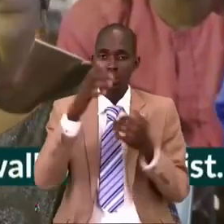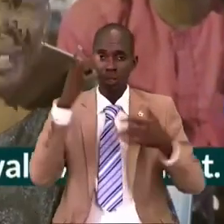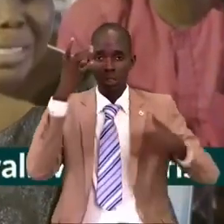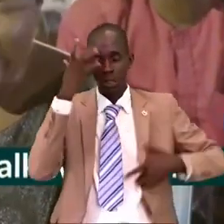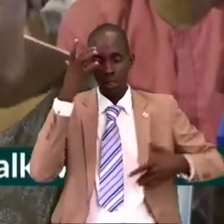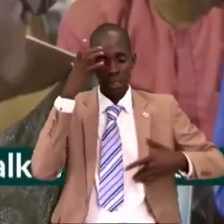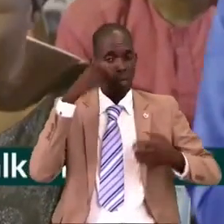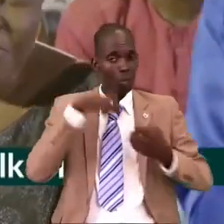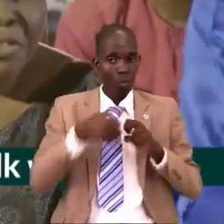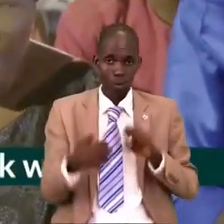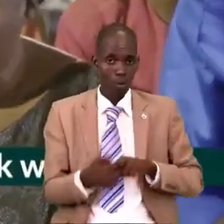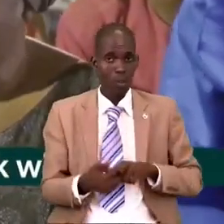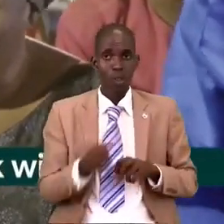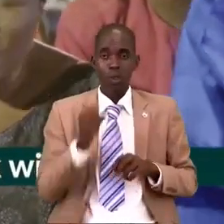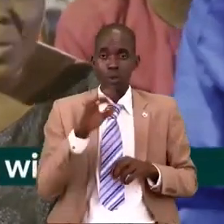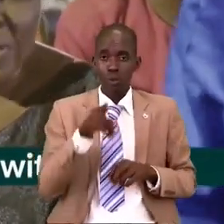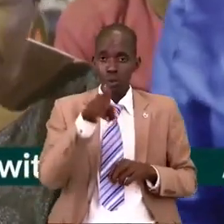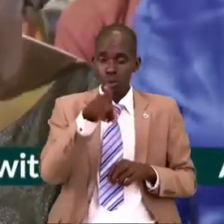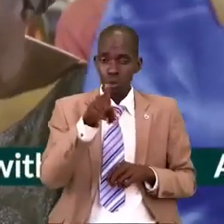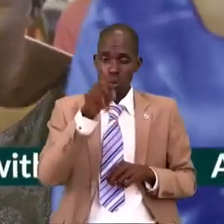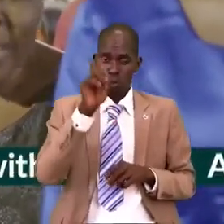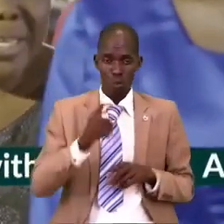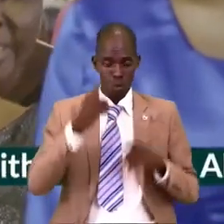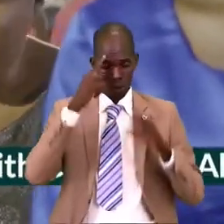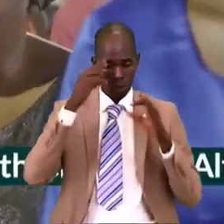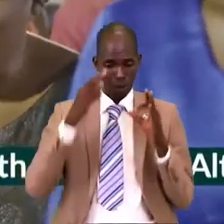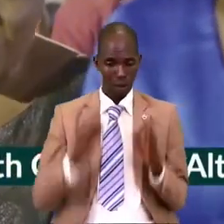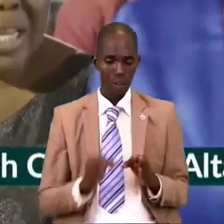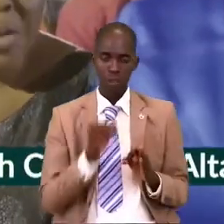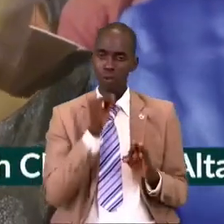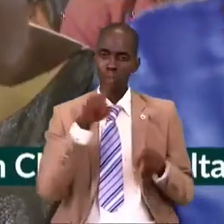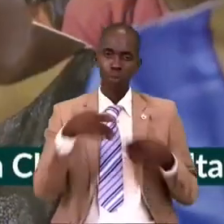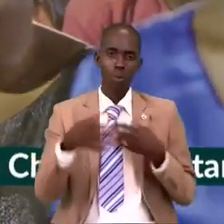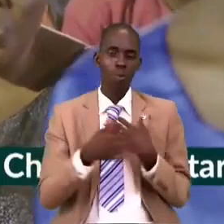have, but he is going to give you the miracle